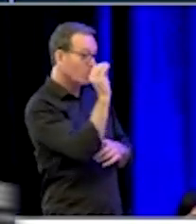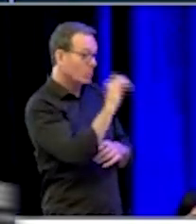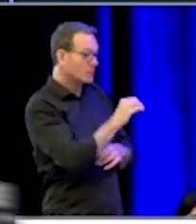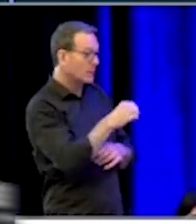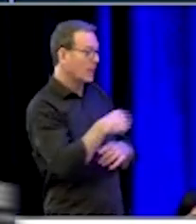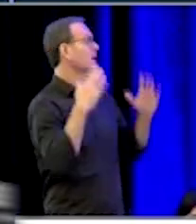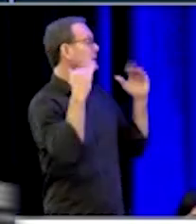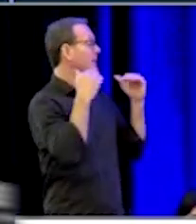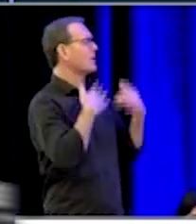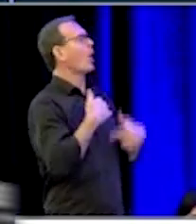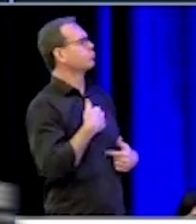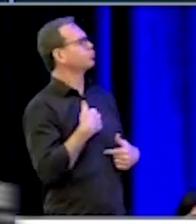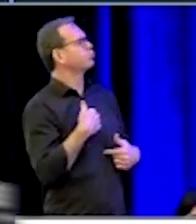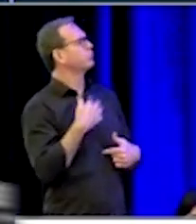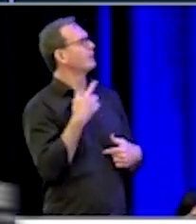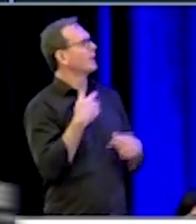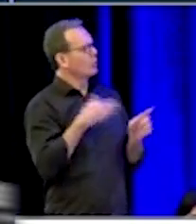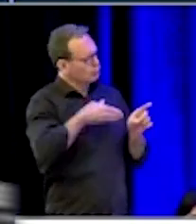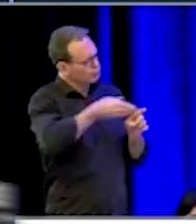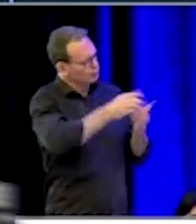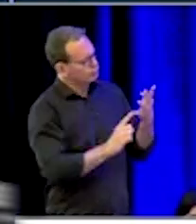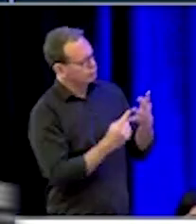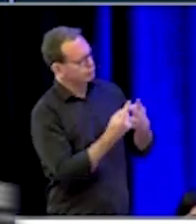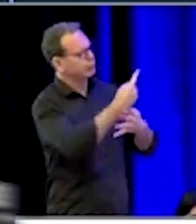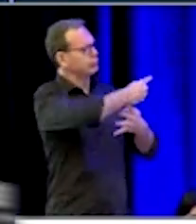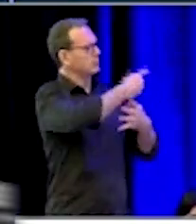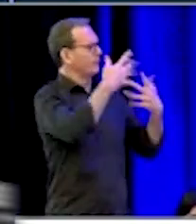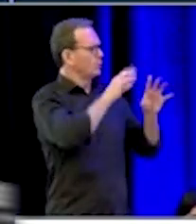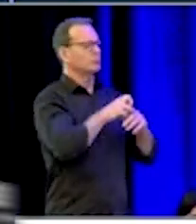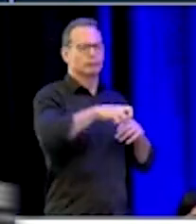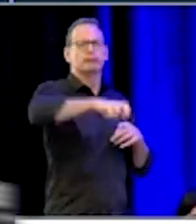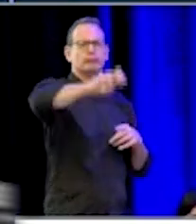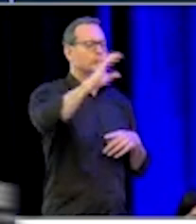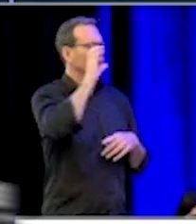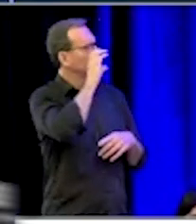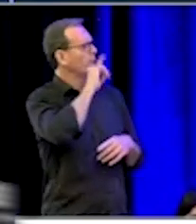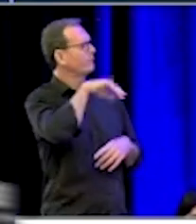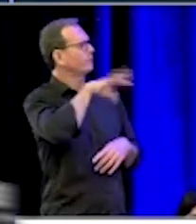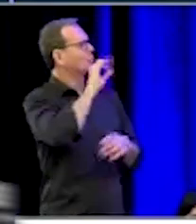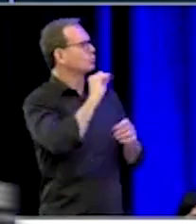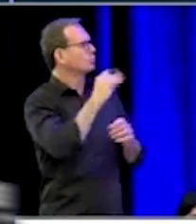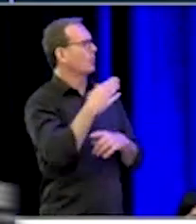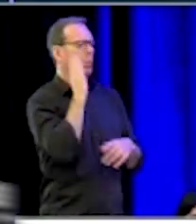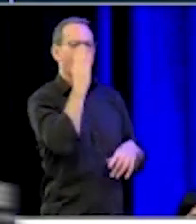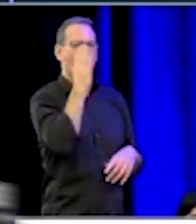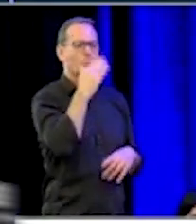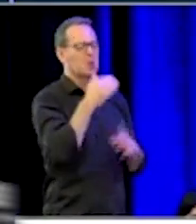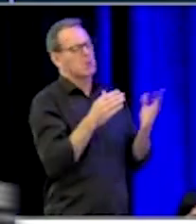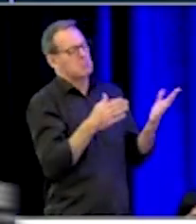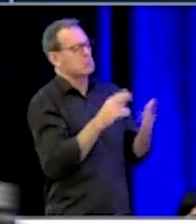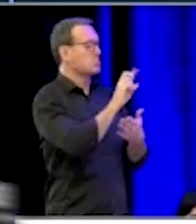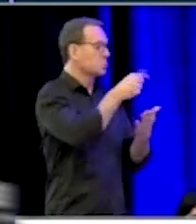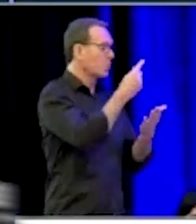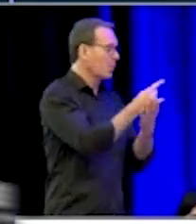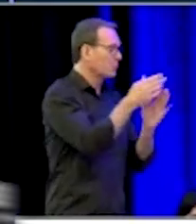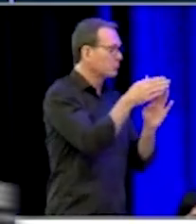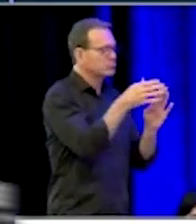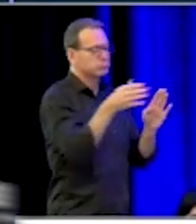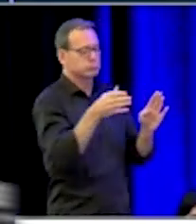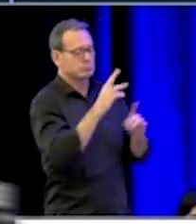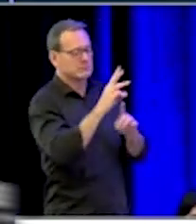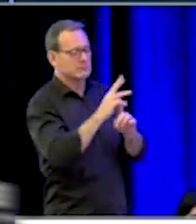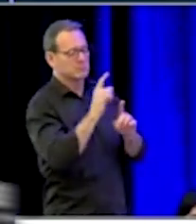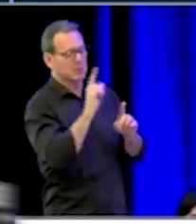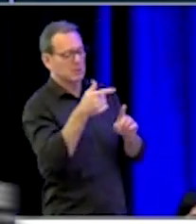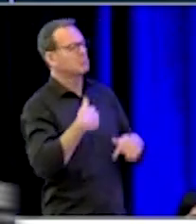their chosen field of study, and 75% expect to find that employment within 6 months of graduating, or